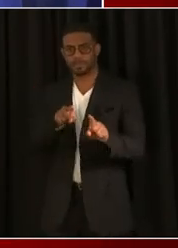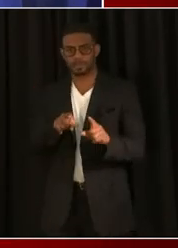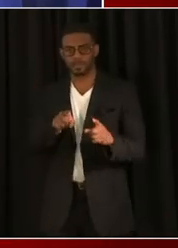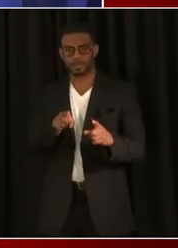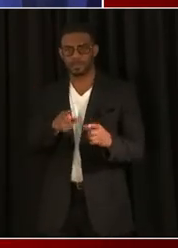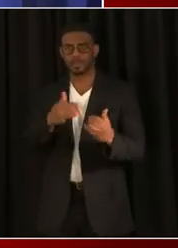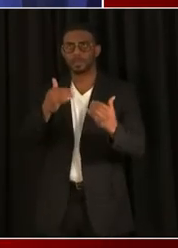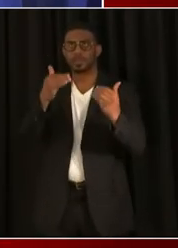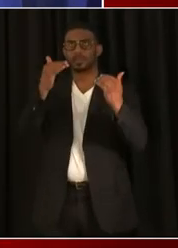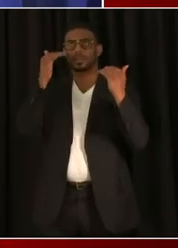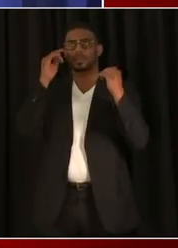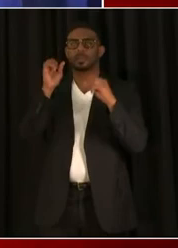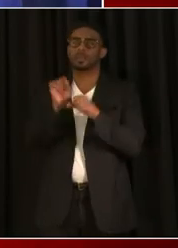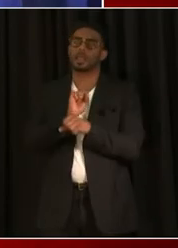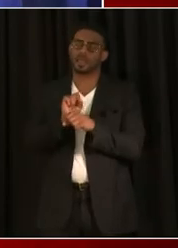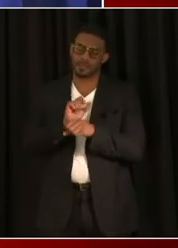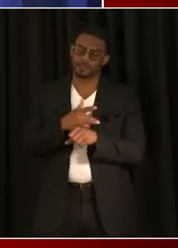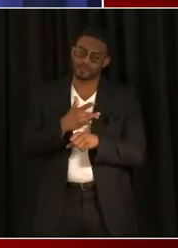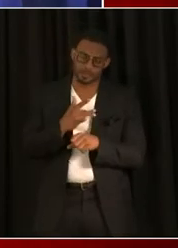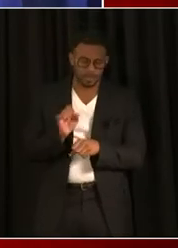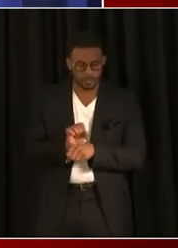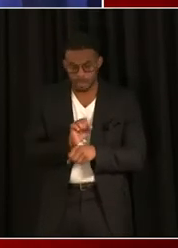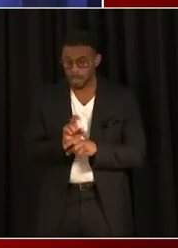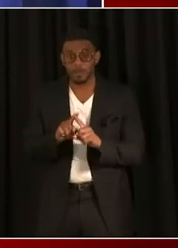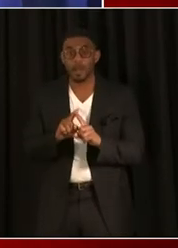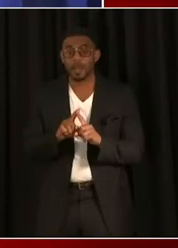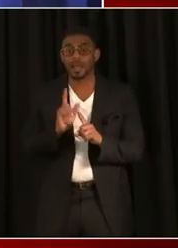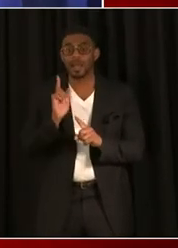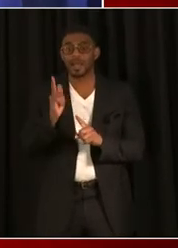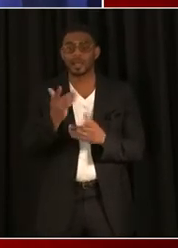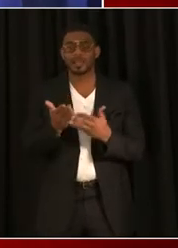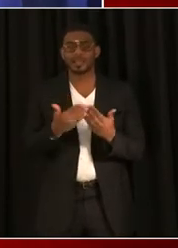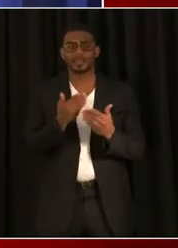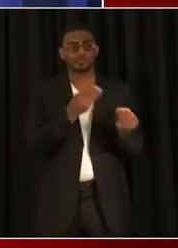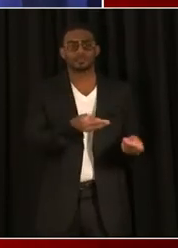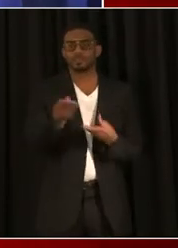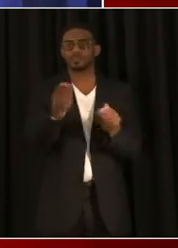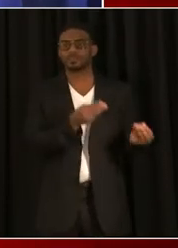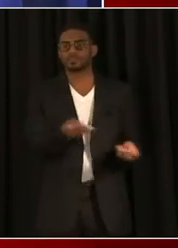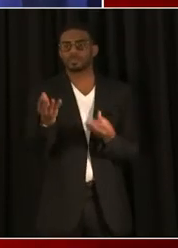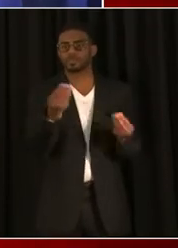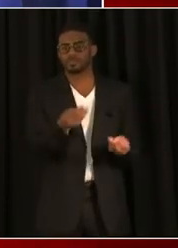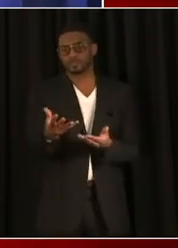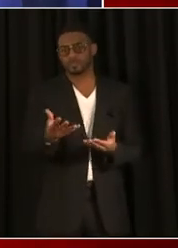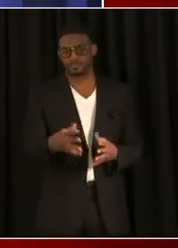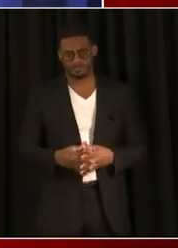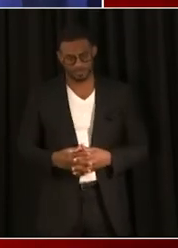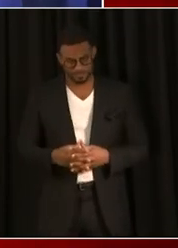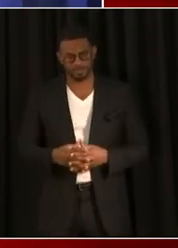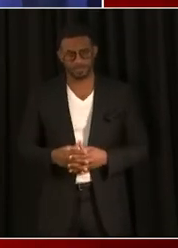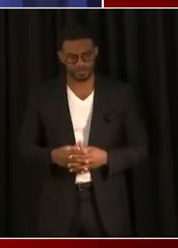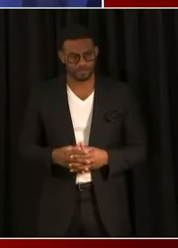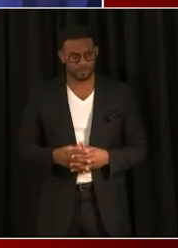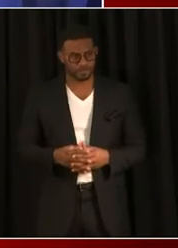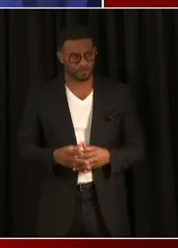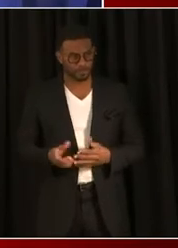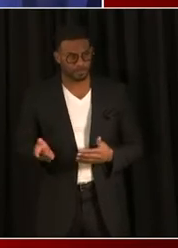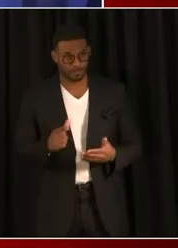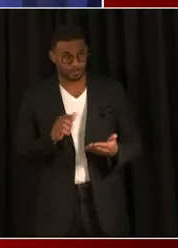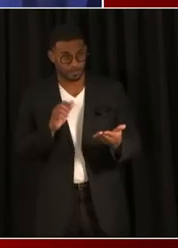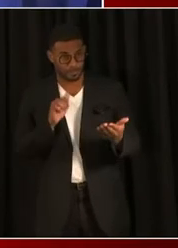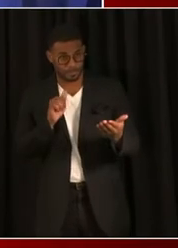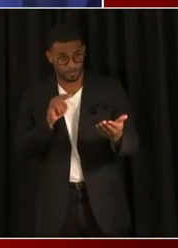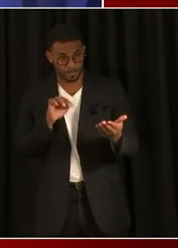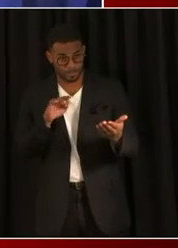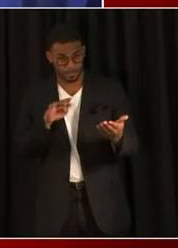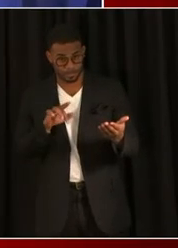be prepared. It will be daunting. It will feel daunting or even more daunting if you're not prepared. Yeah. And